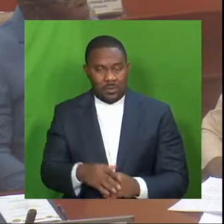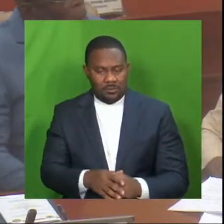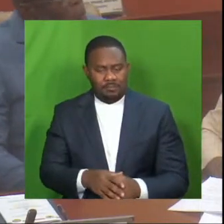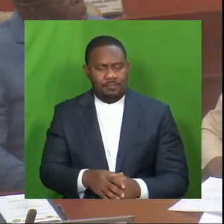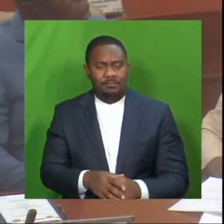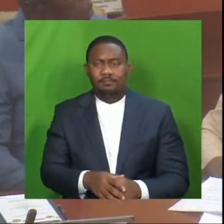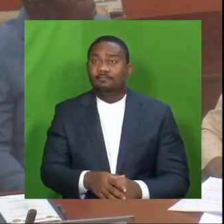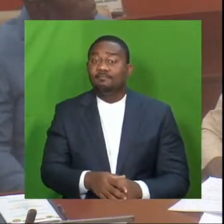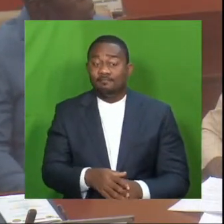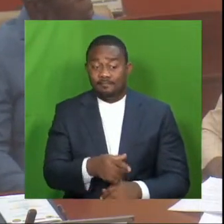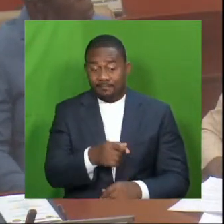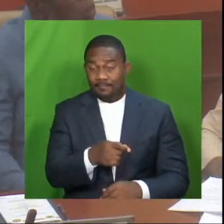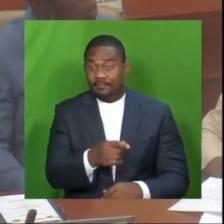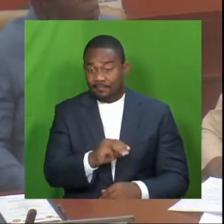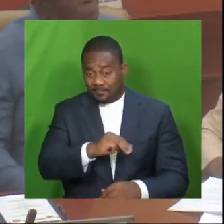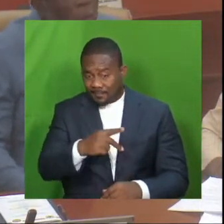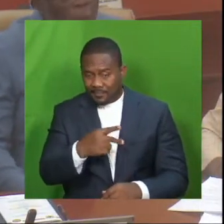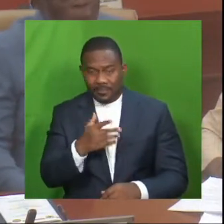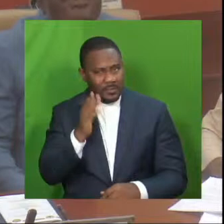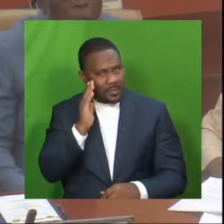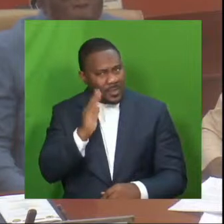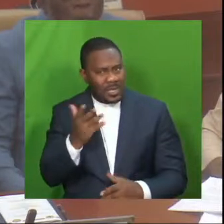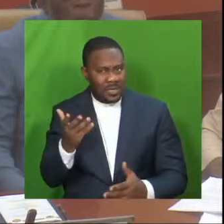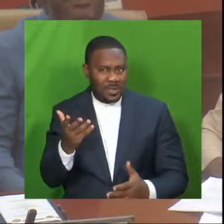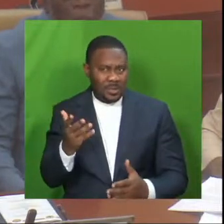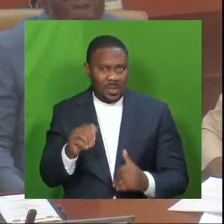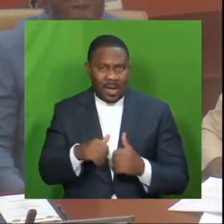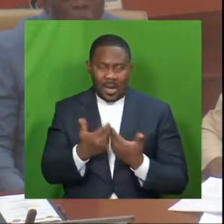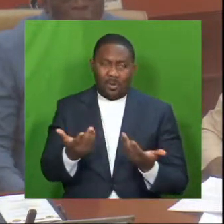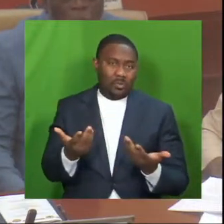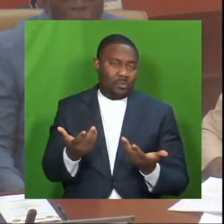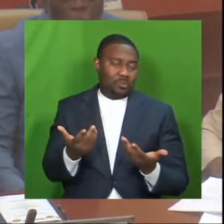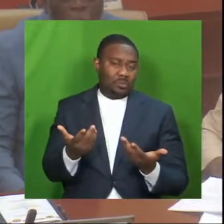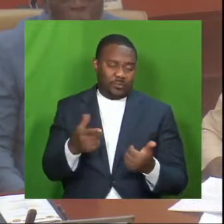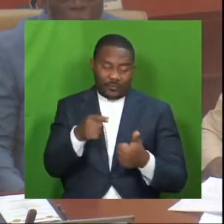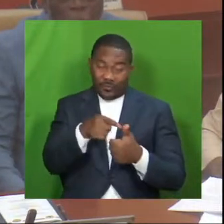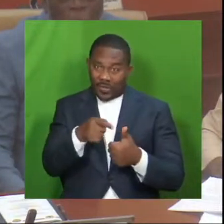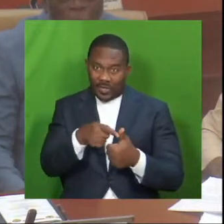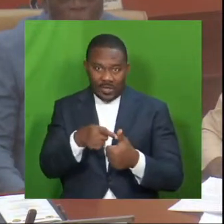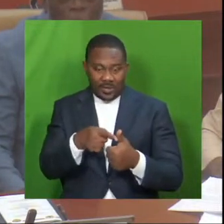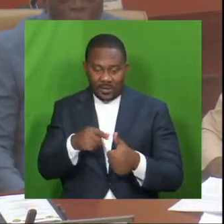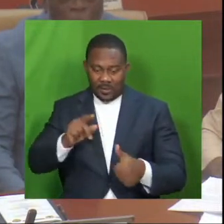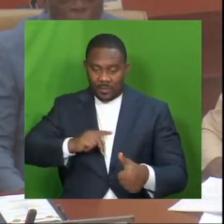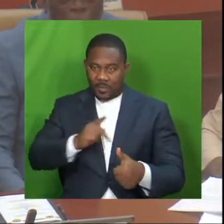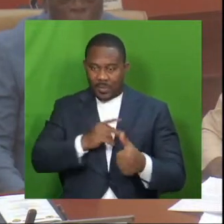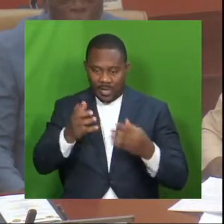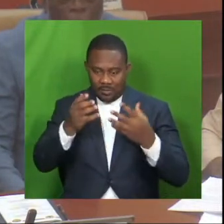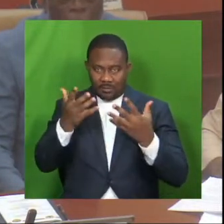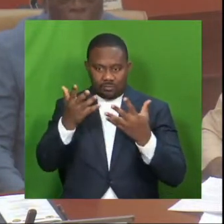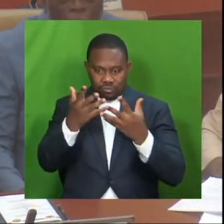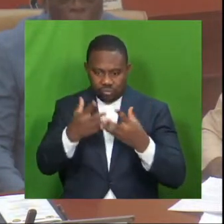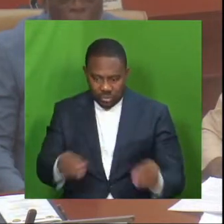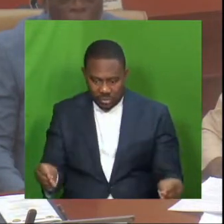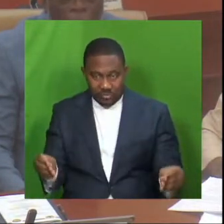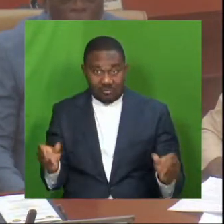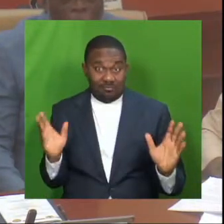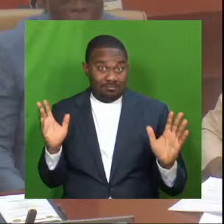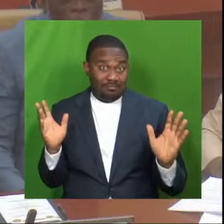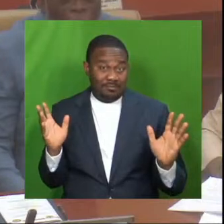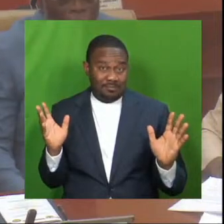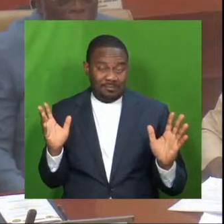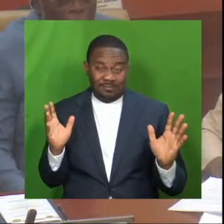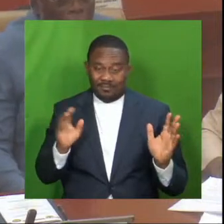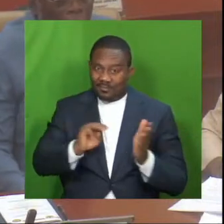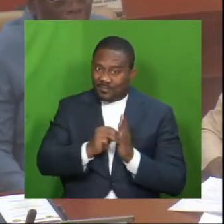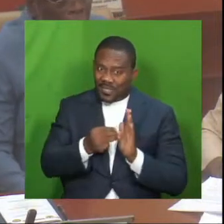in parliament, A, upon a dissolution of parliament. So when parliament dissolves, we all walk home. It means we are no longer members